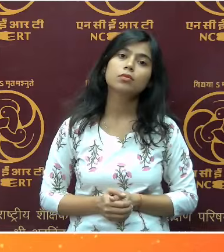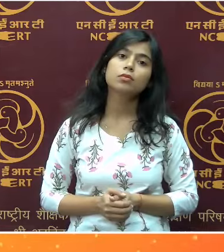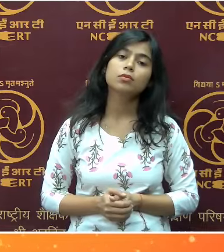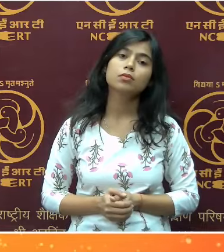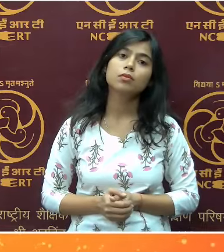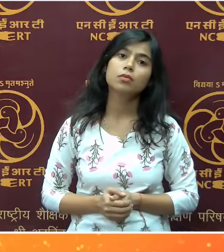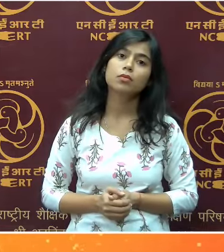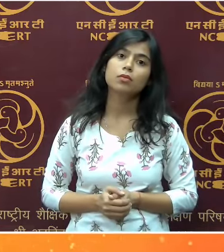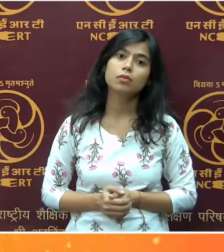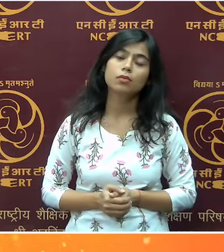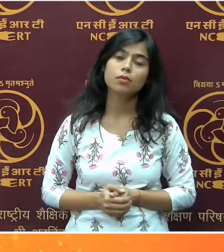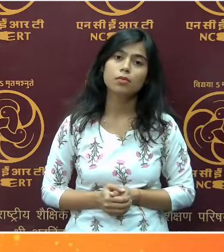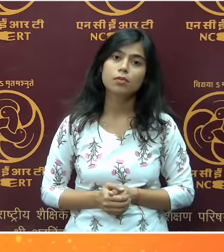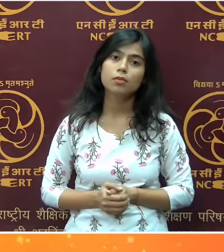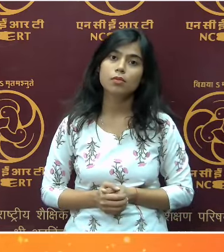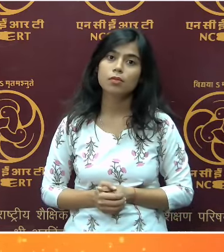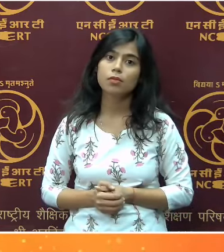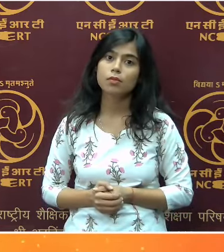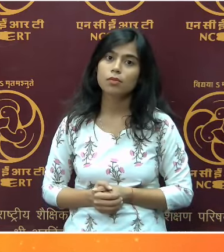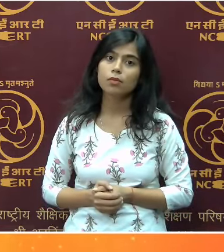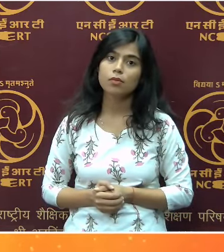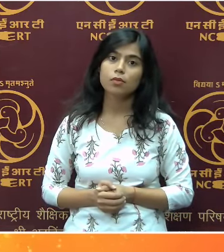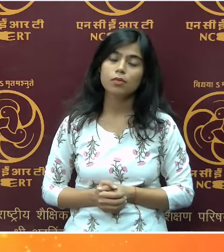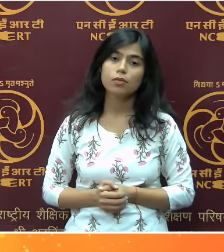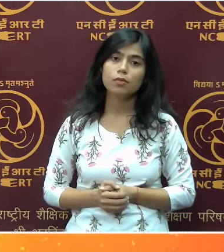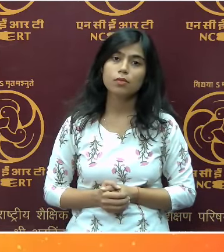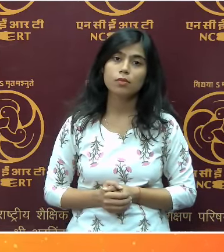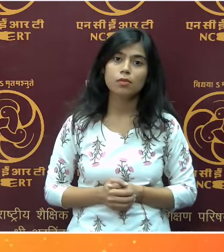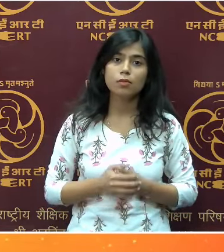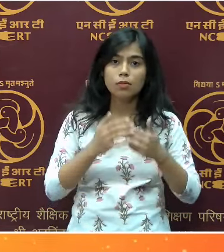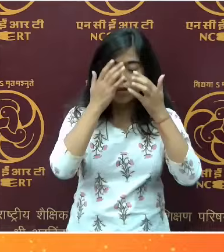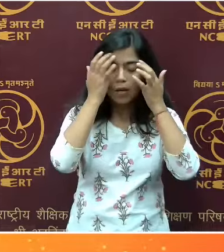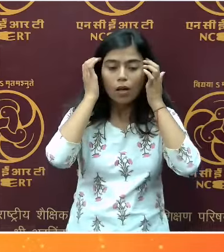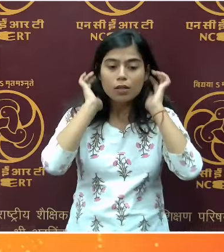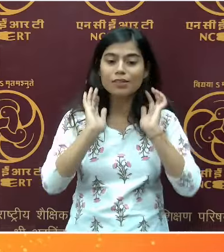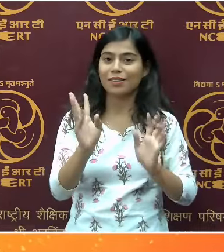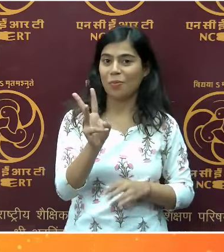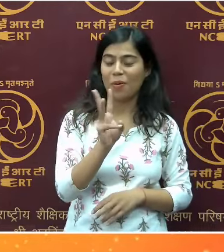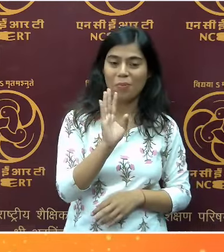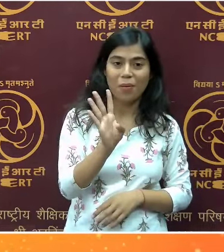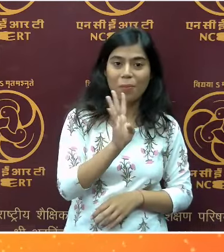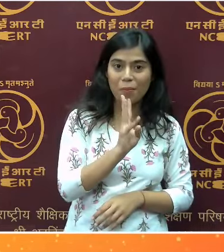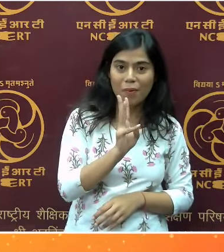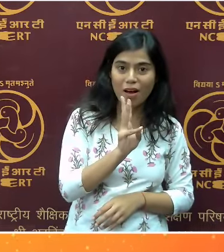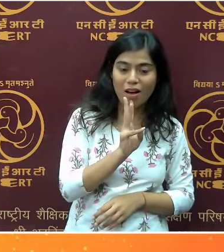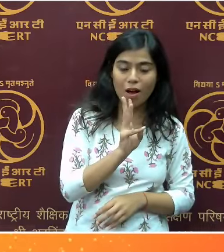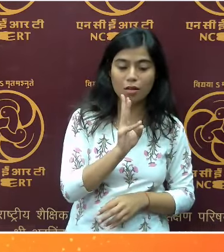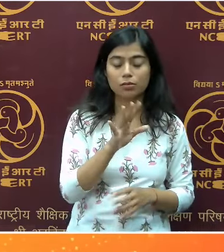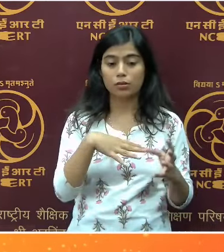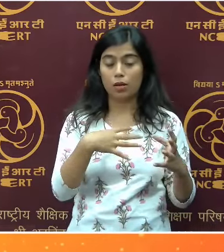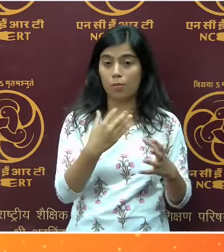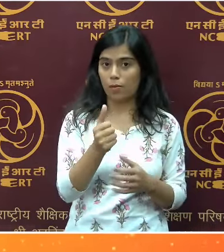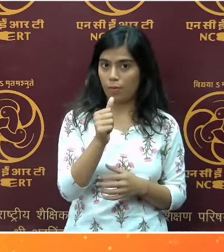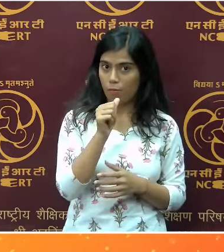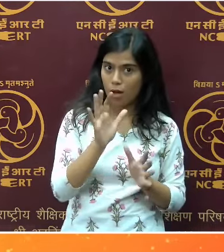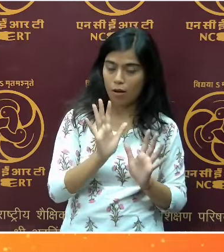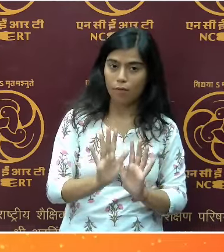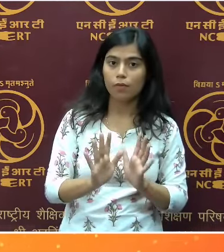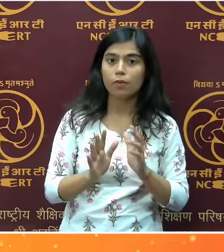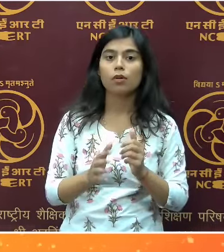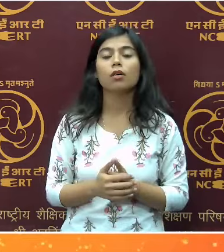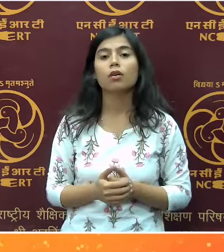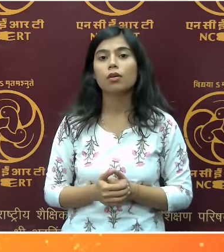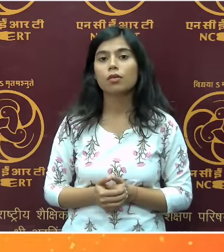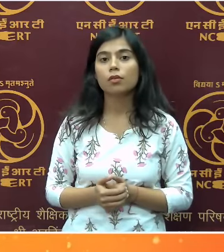bath. While we are taking bath, amount of water that we took is completely go out when you come out of